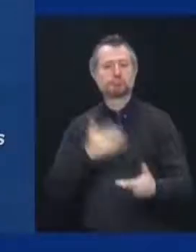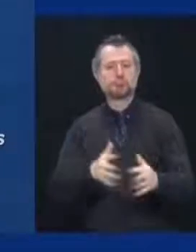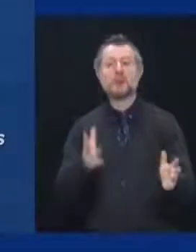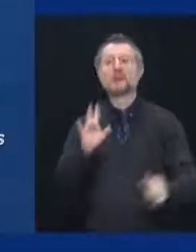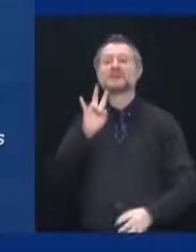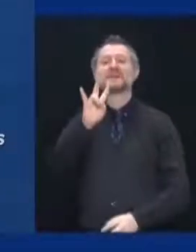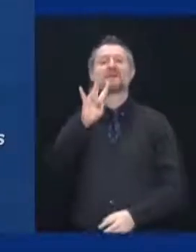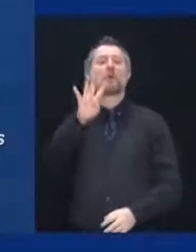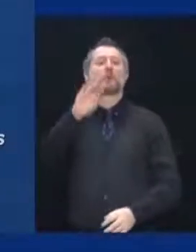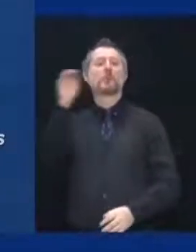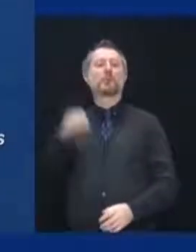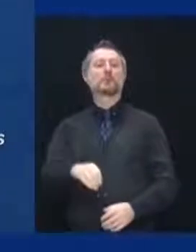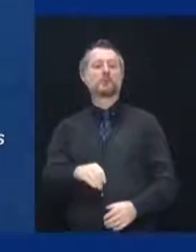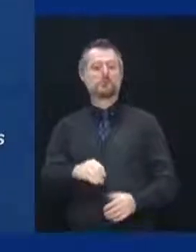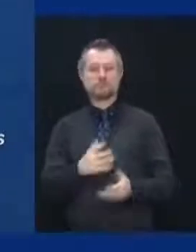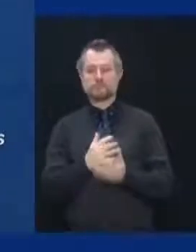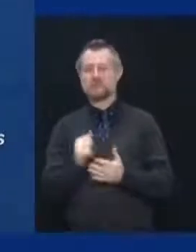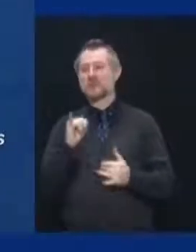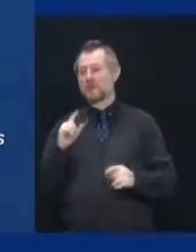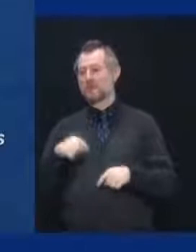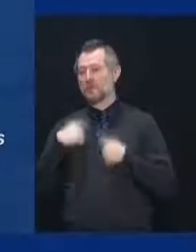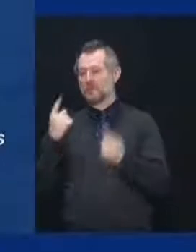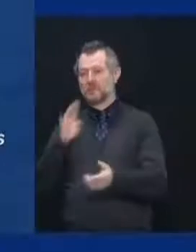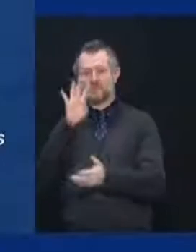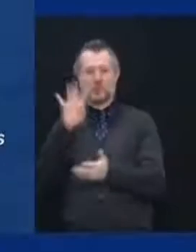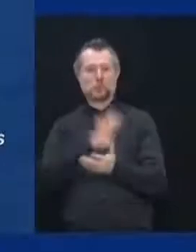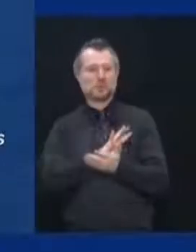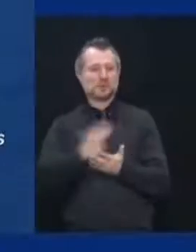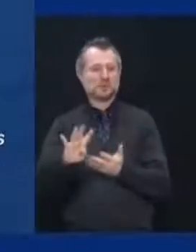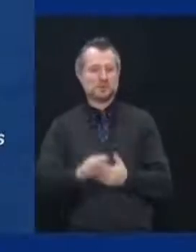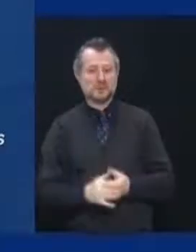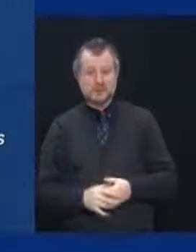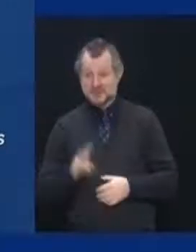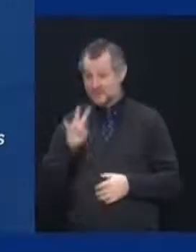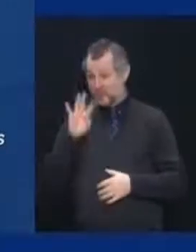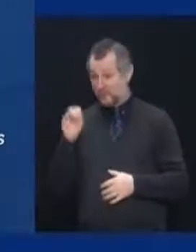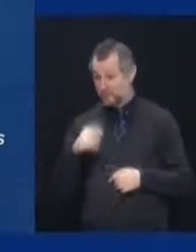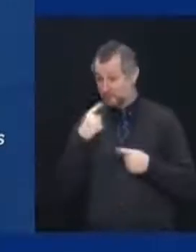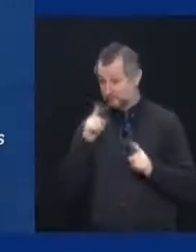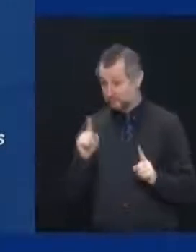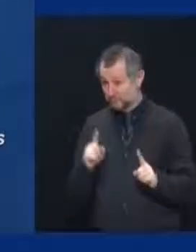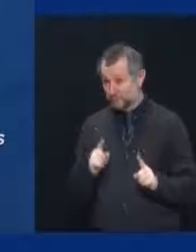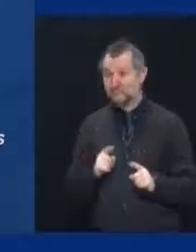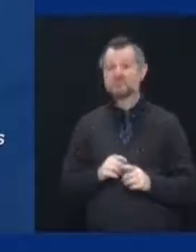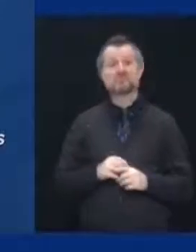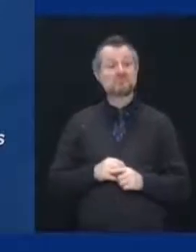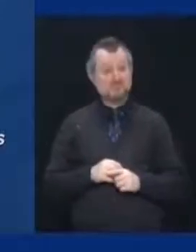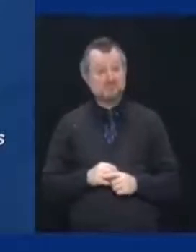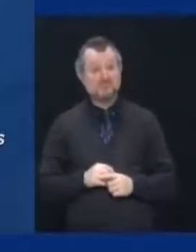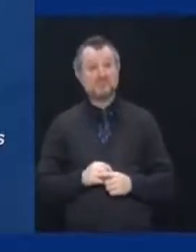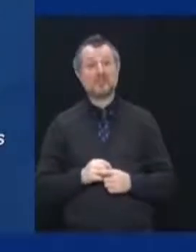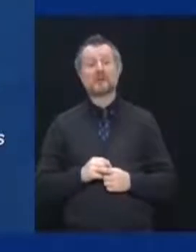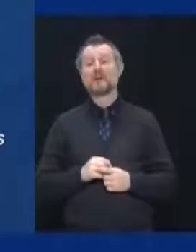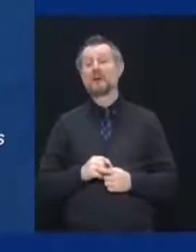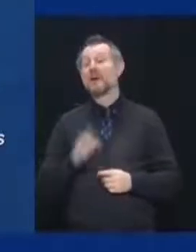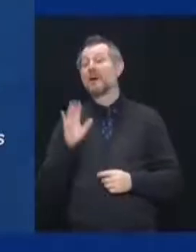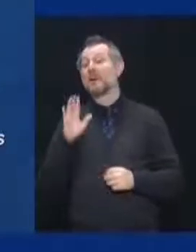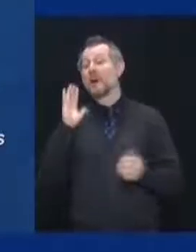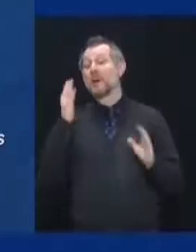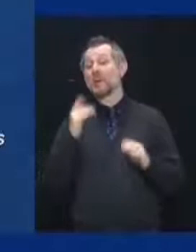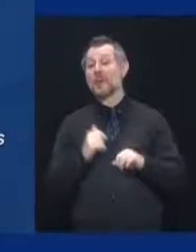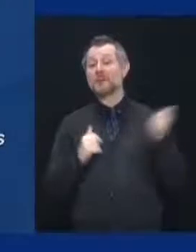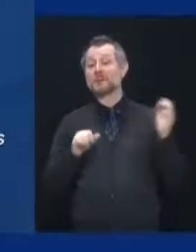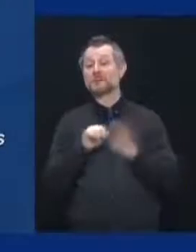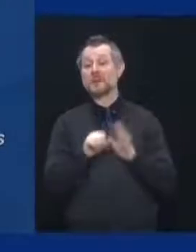That's over the first 4 weeks of delivery, 74%, which, when you look at comparable states,